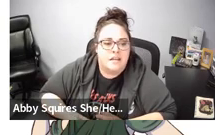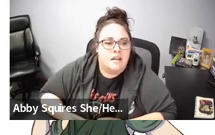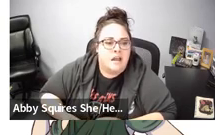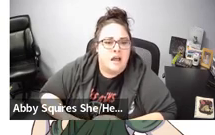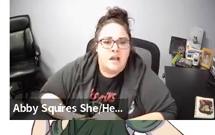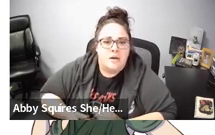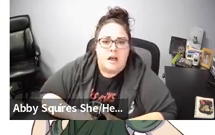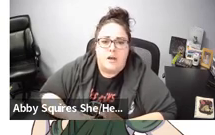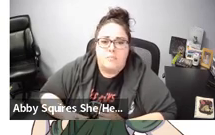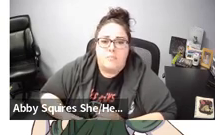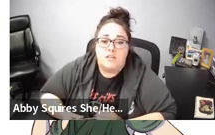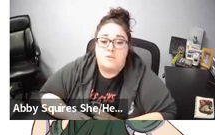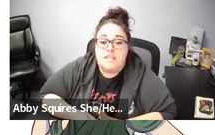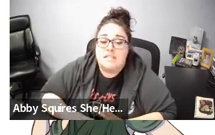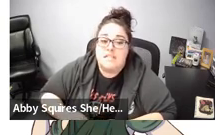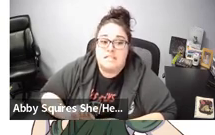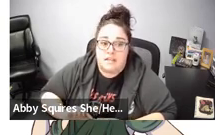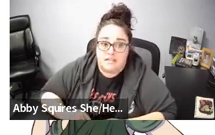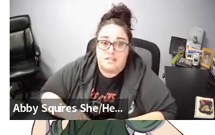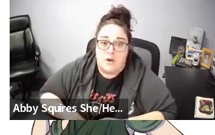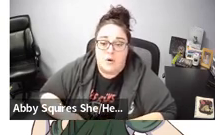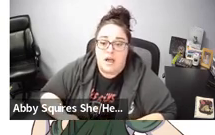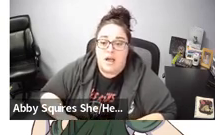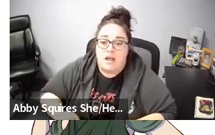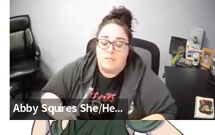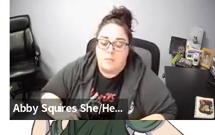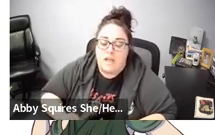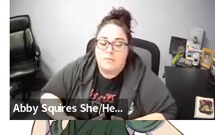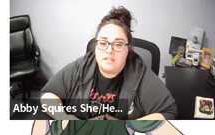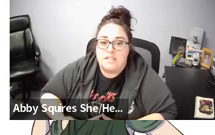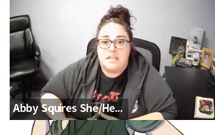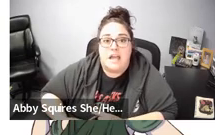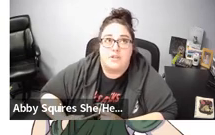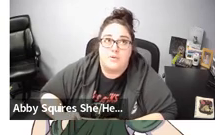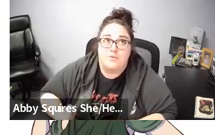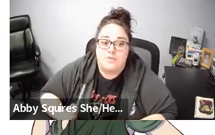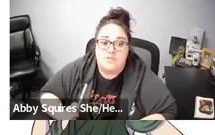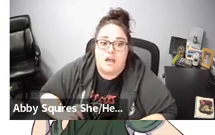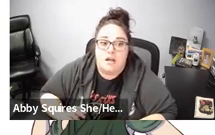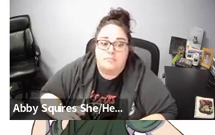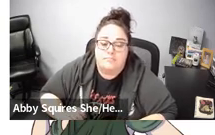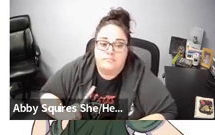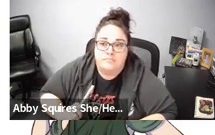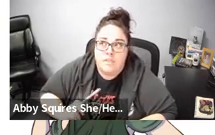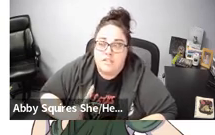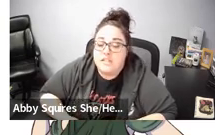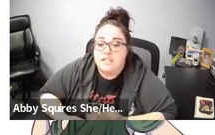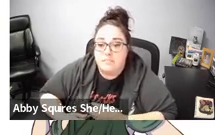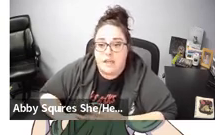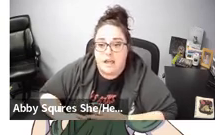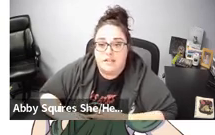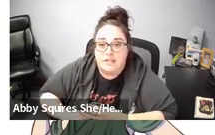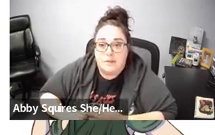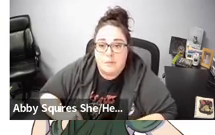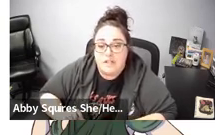slide. Also D&D sites. So when I play D&D, I use D&D